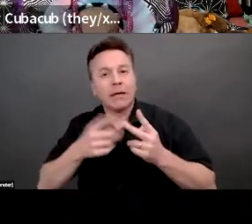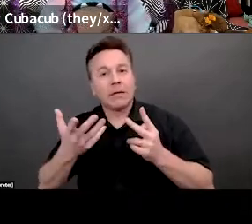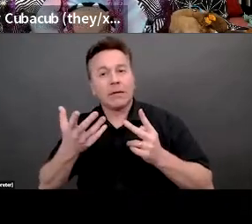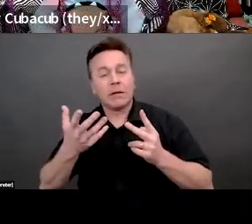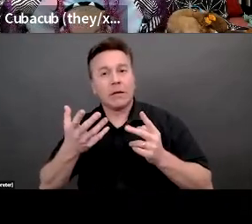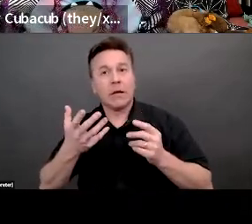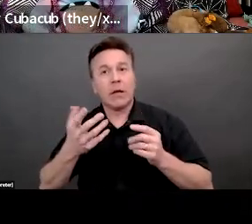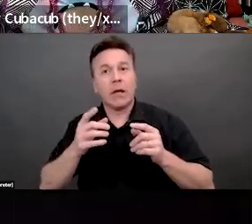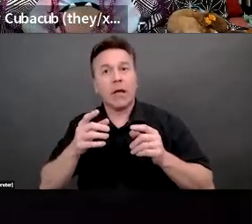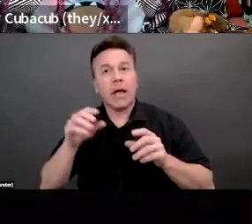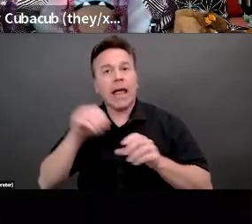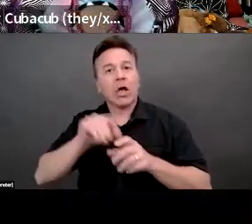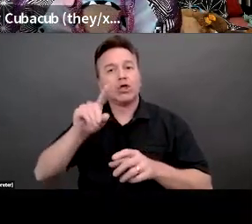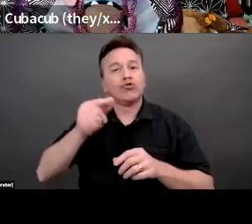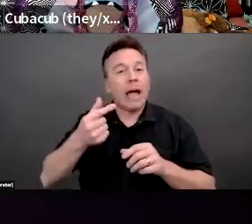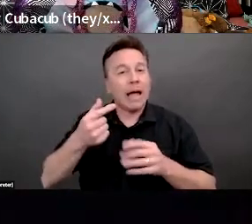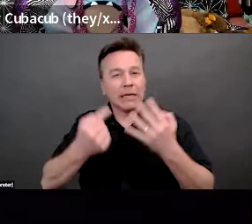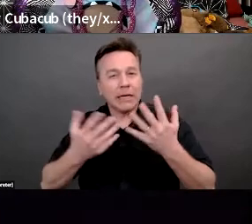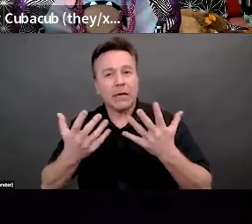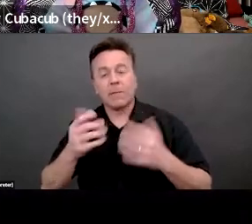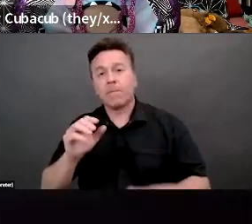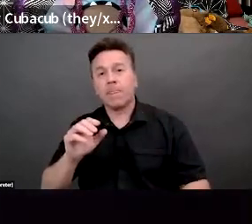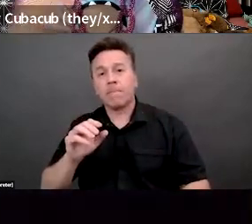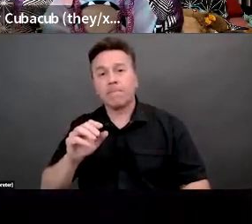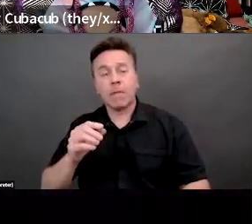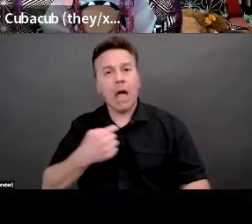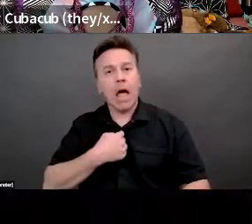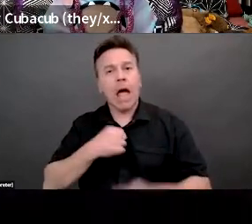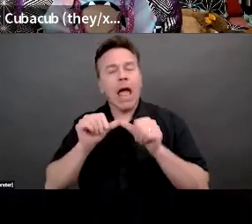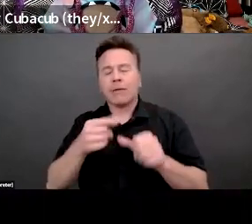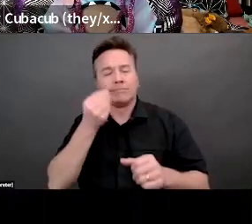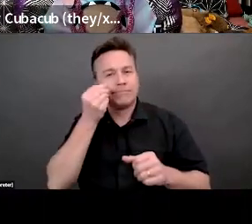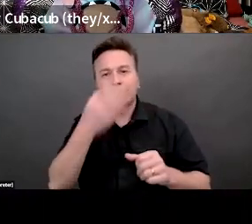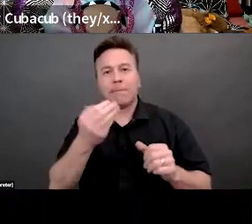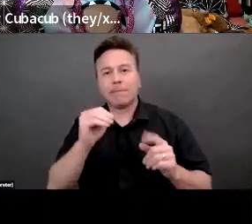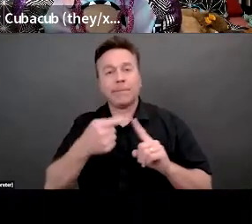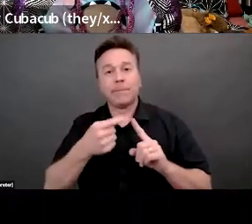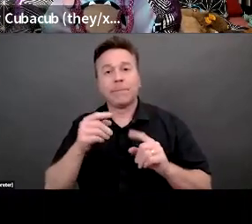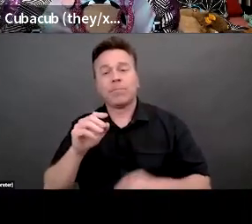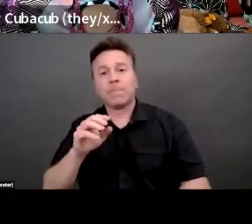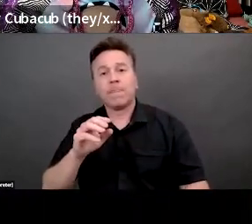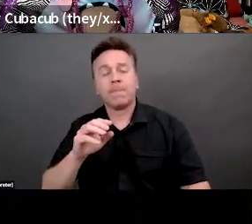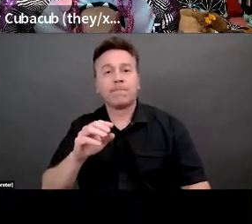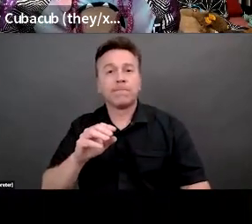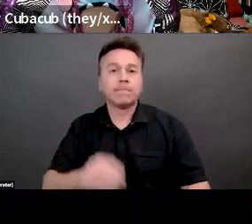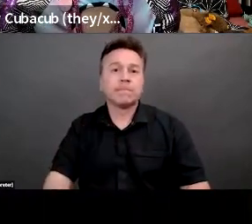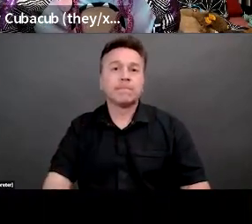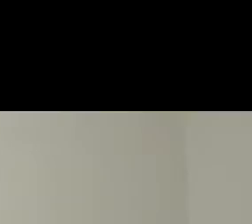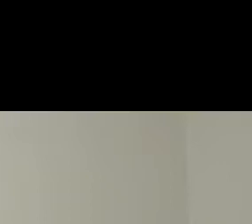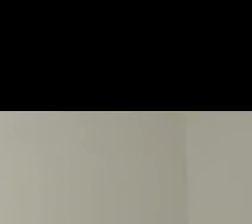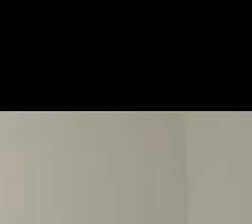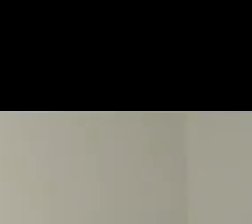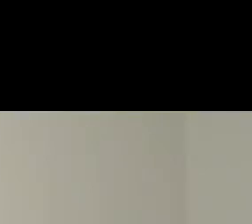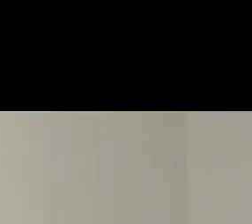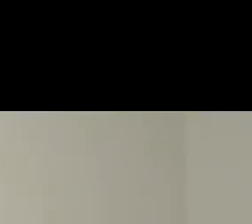like they're in drag. But I just kept on telling him to